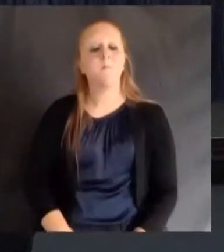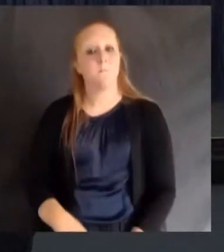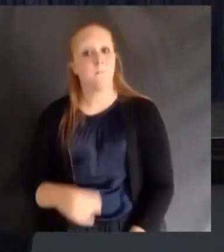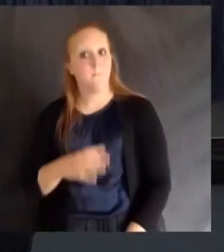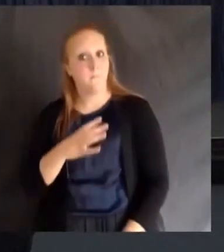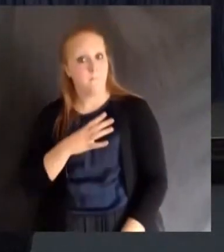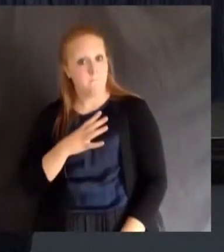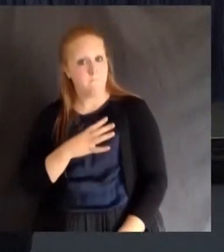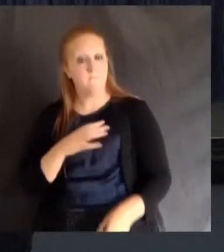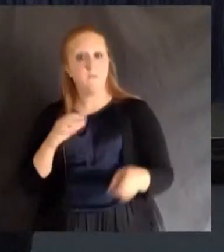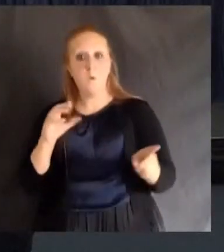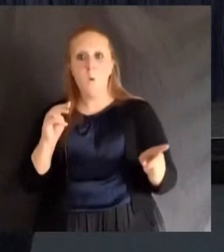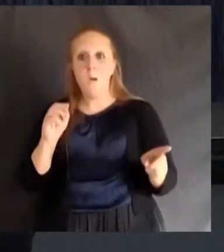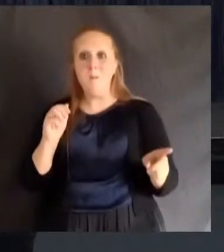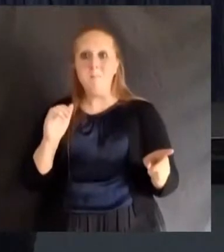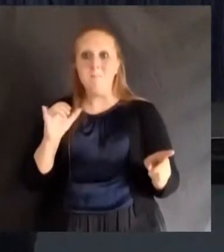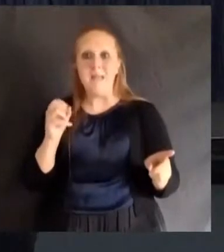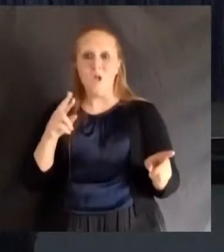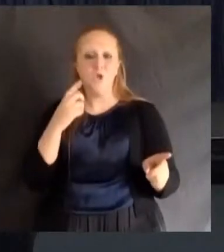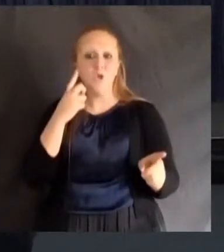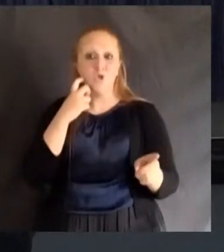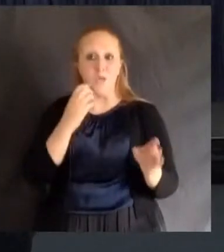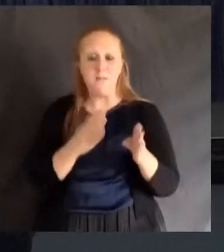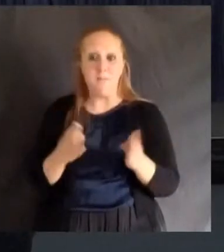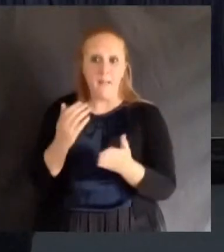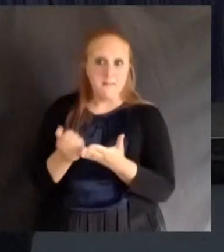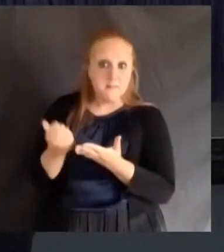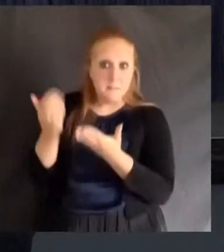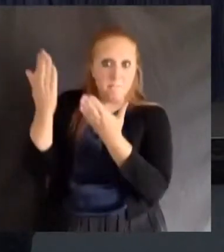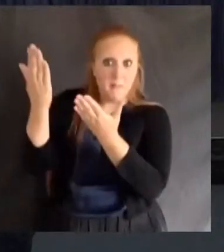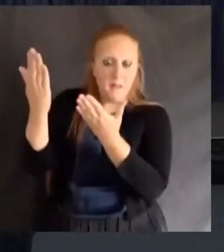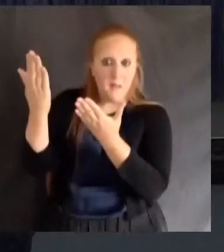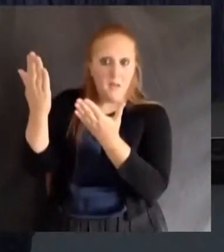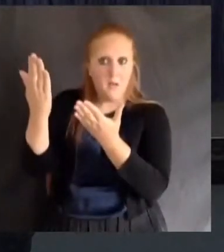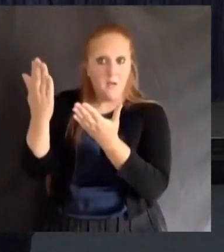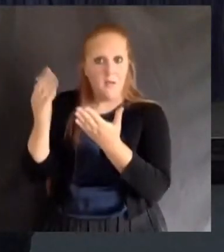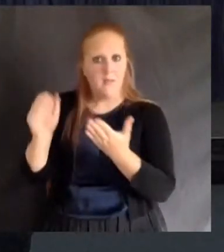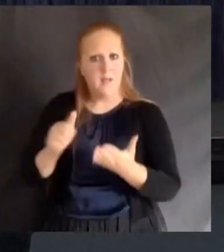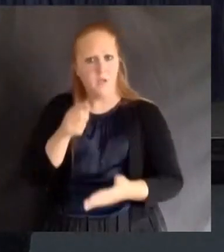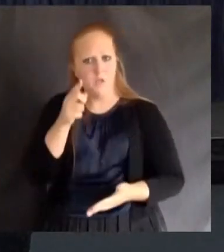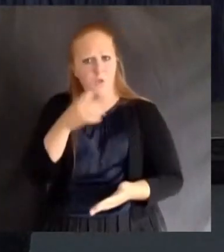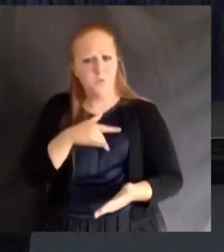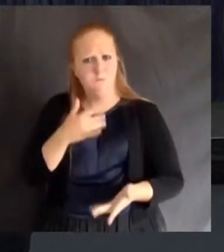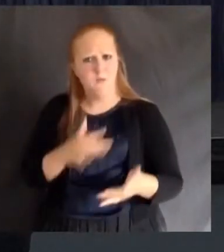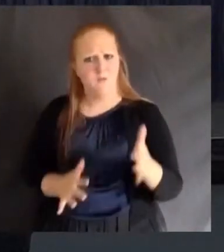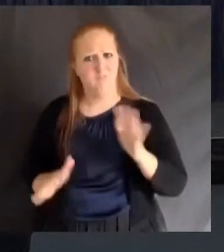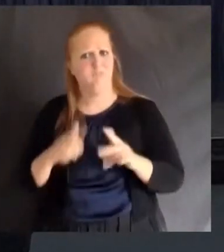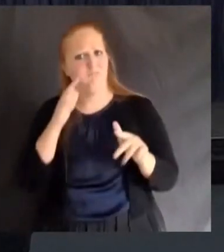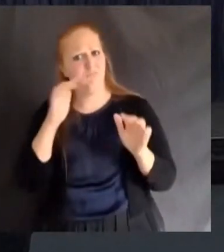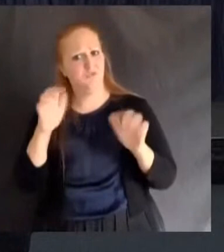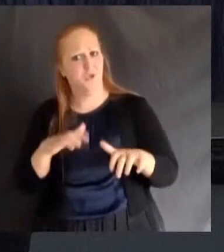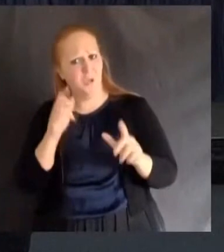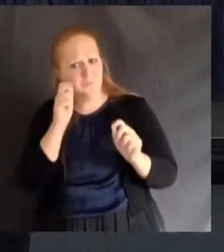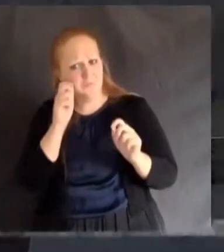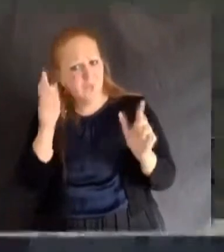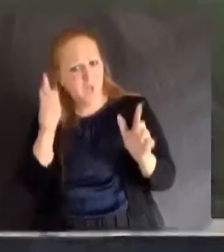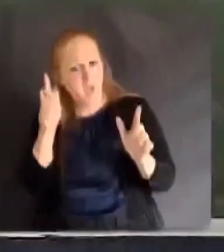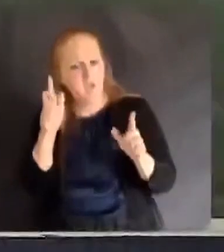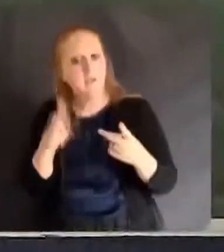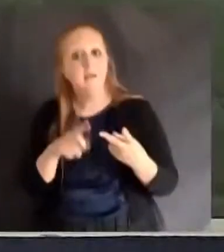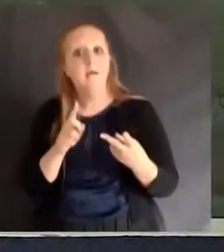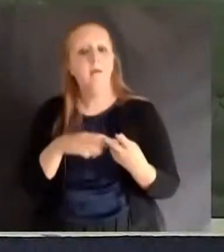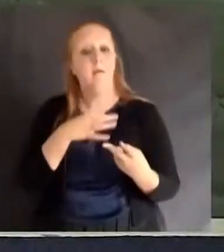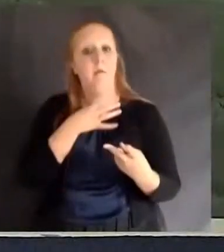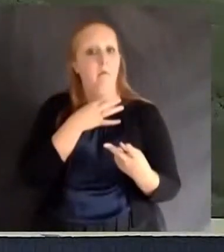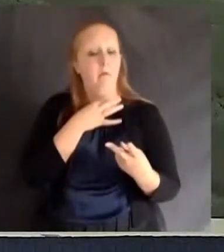by the mayor today, I mean, how much of it is any of it a surprise to you? And what does it say about going forward,